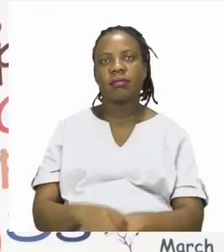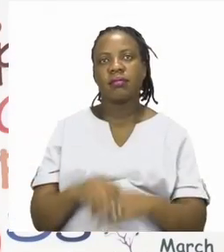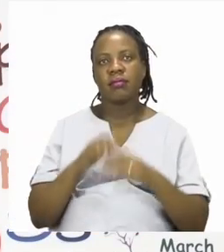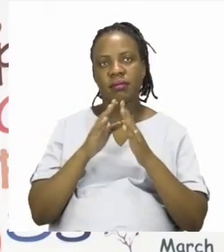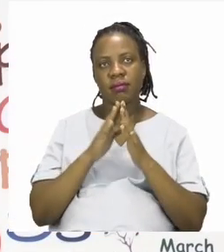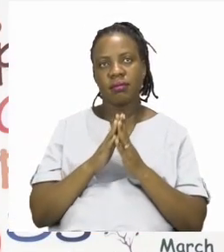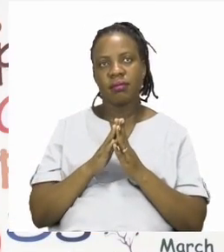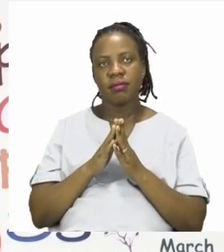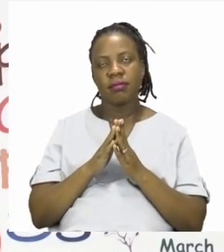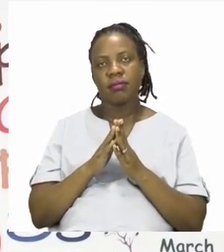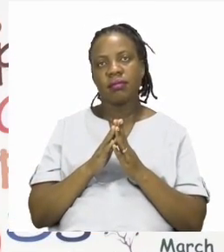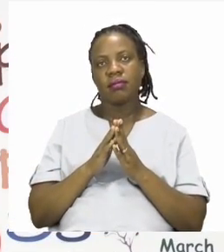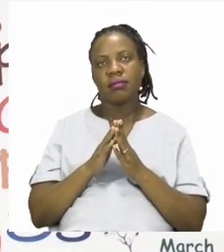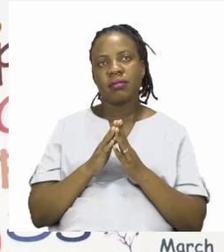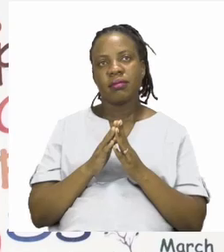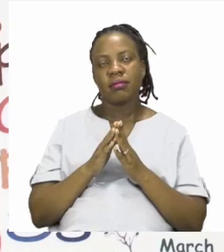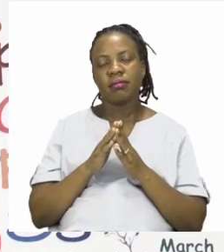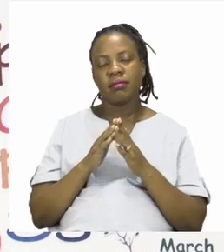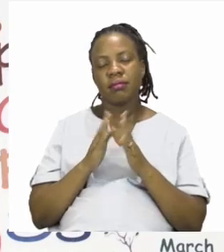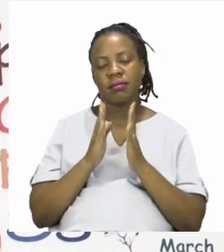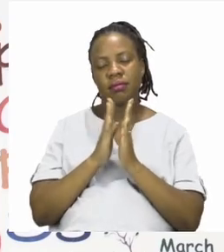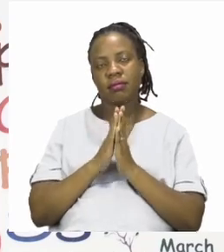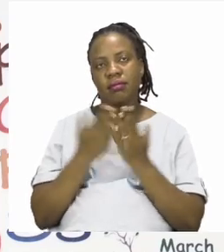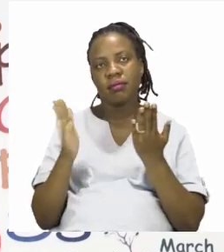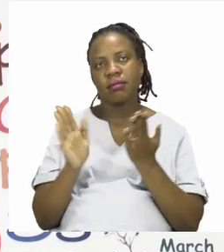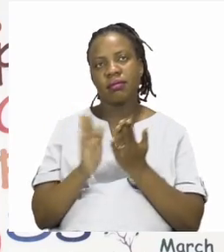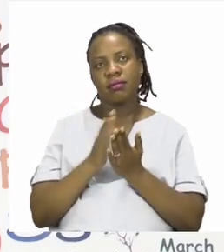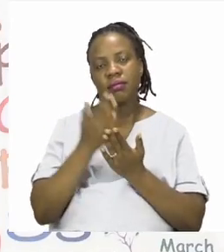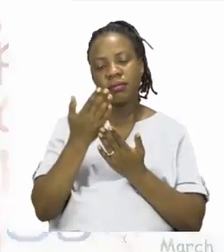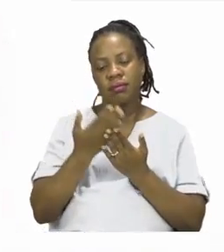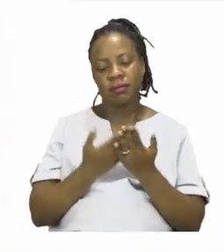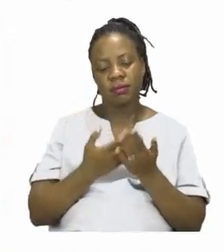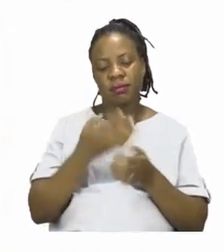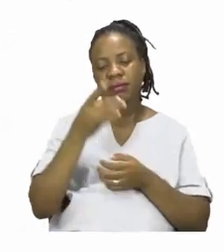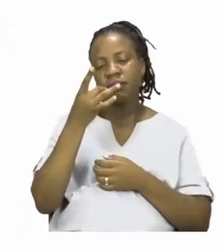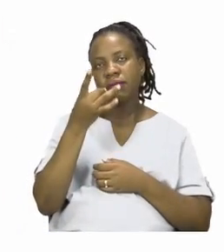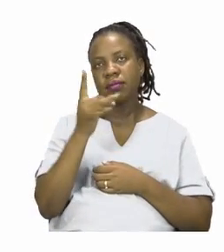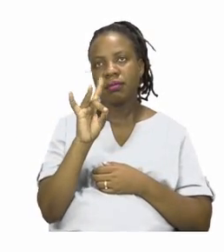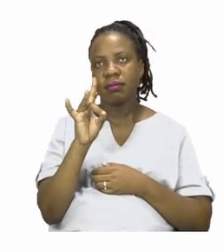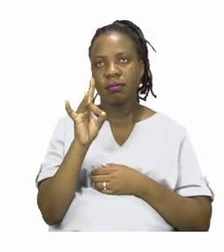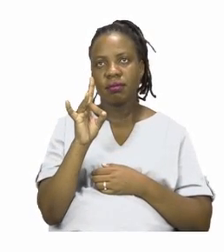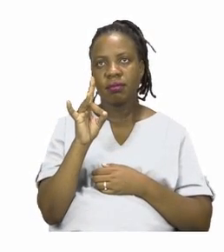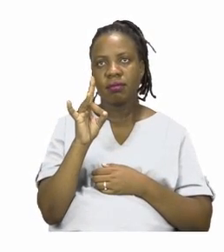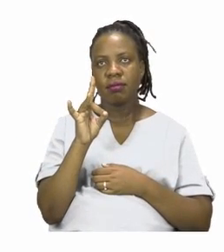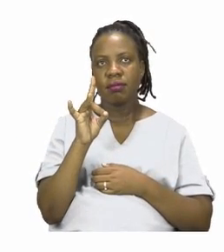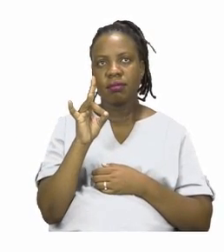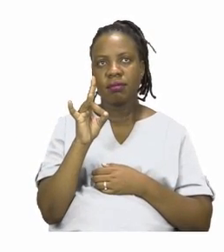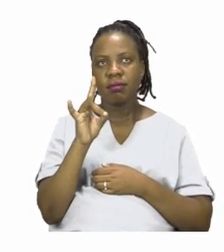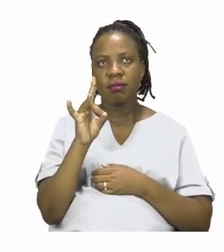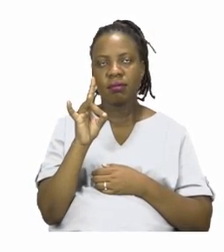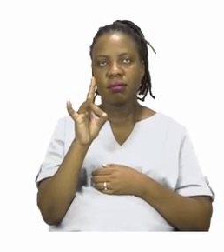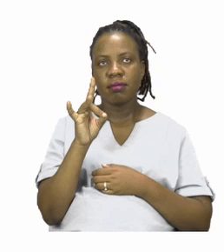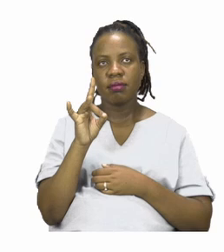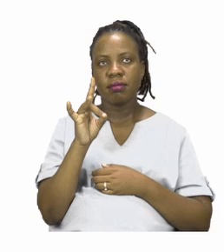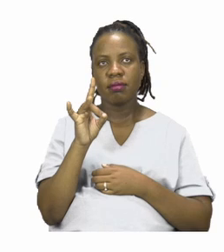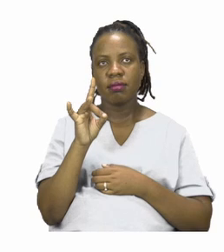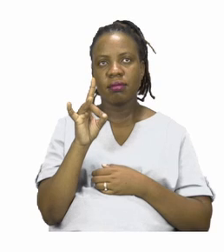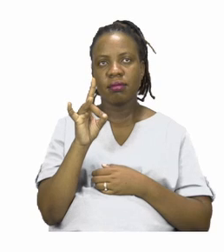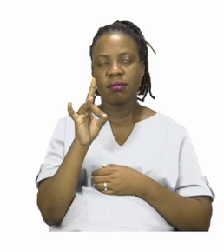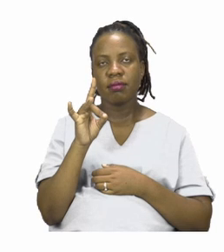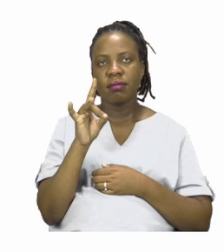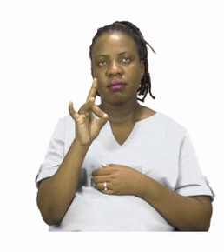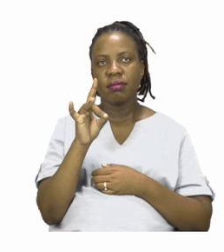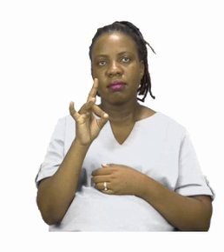Let's start this part of the lesson on page 8. Now here we are going to do